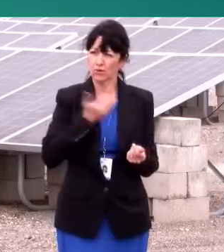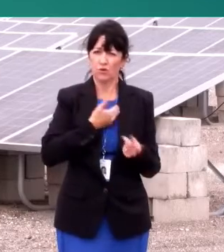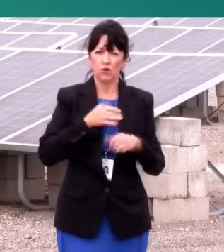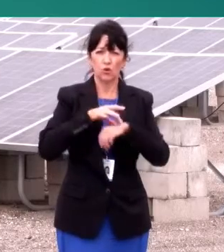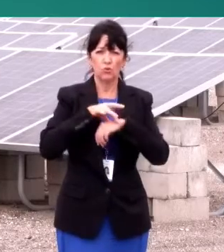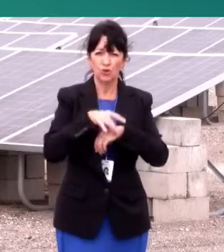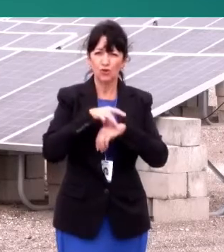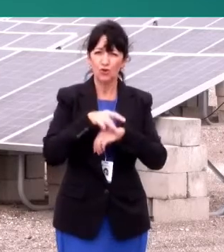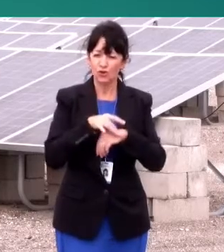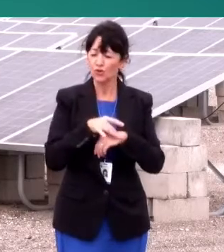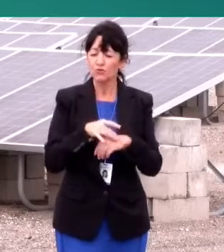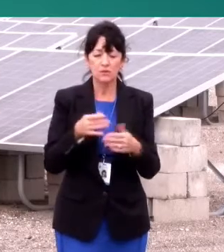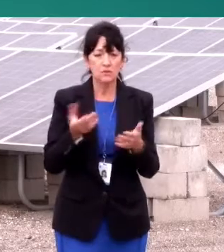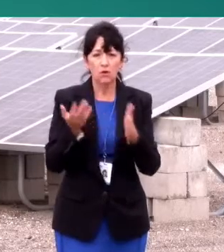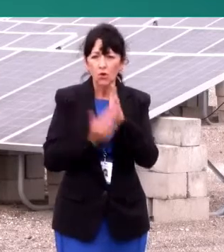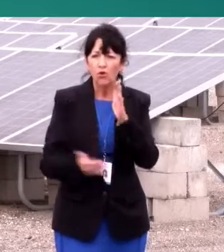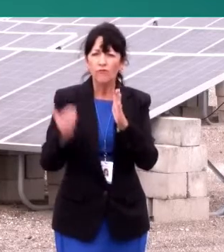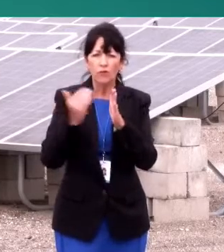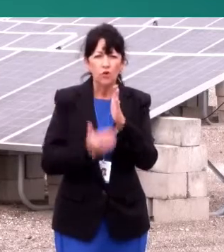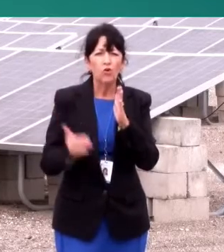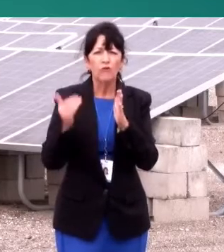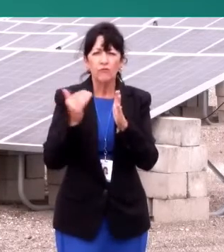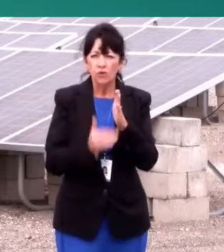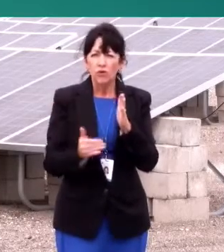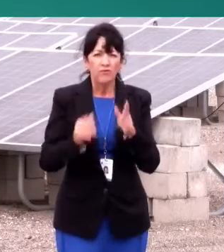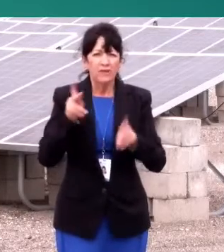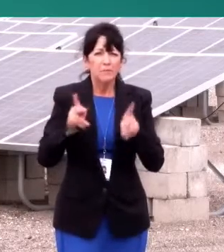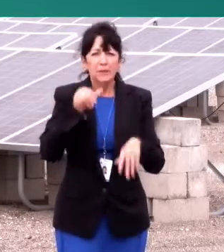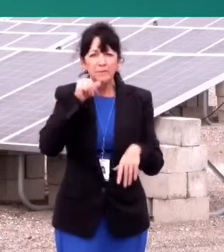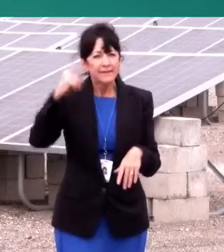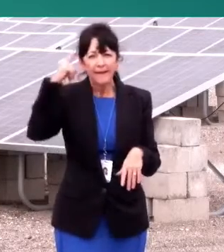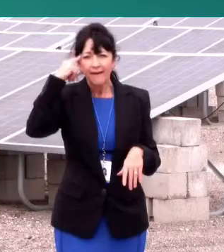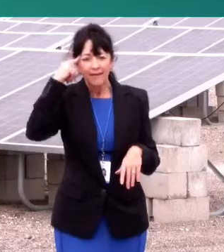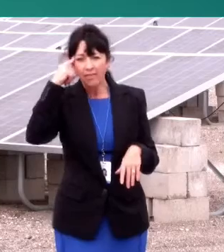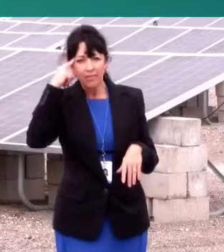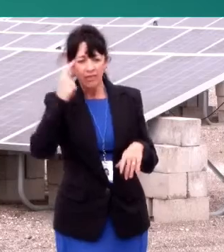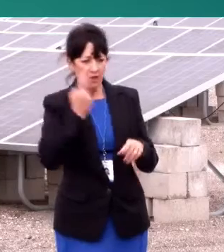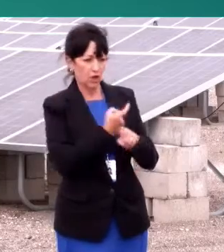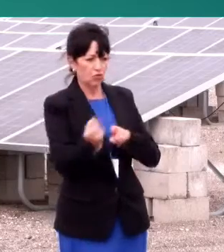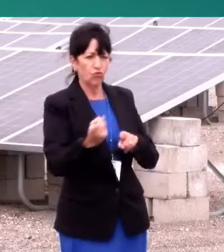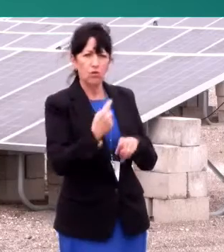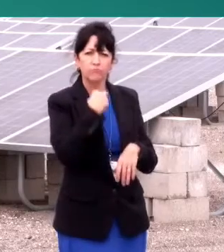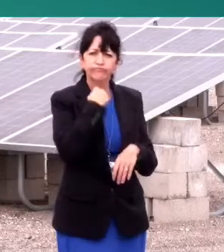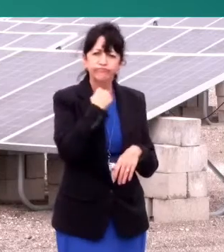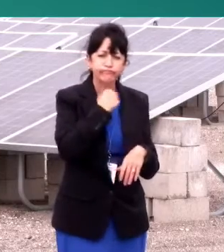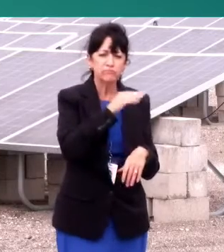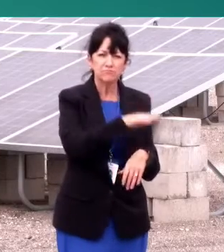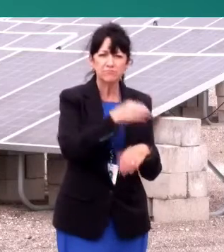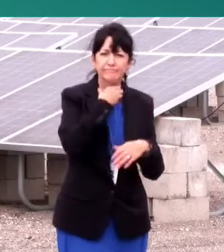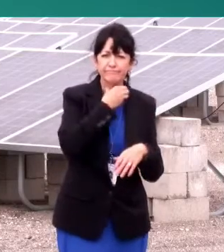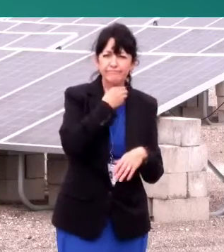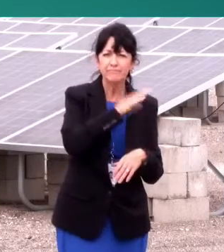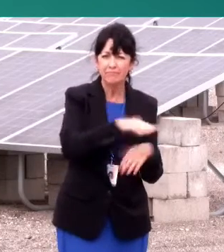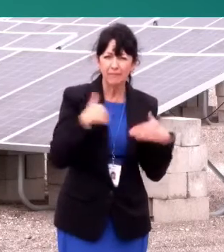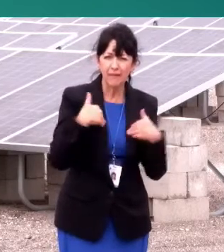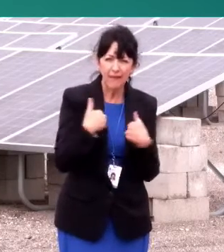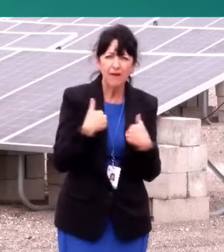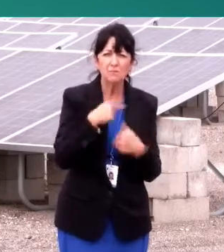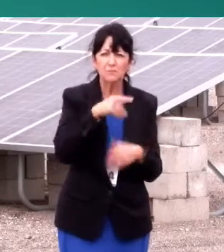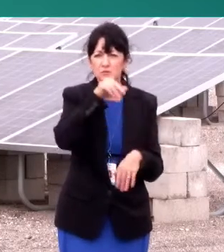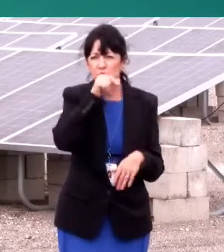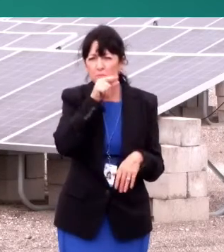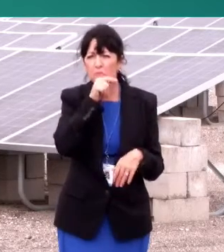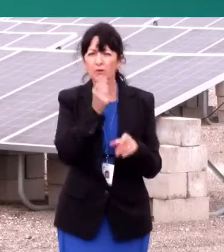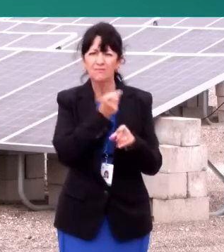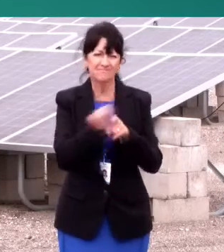things like balloons that people don't normally think of as pollution and harming our natural resources and our